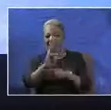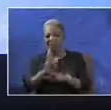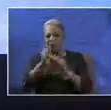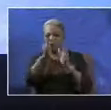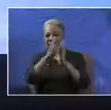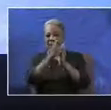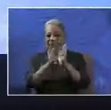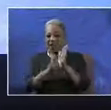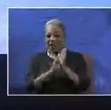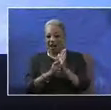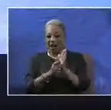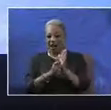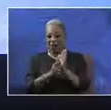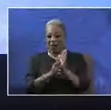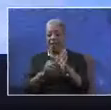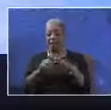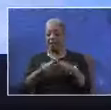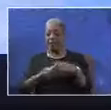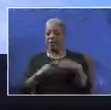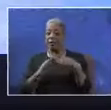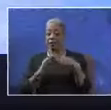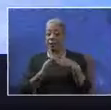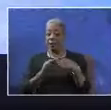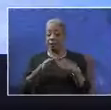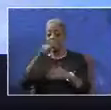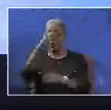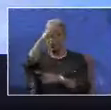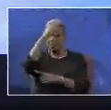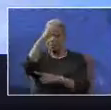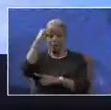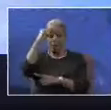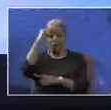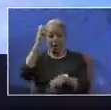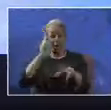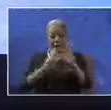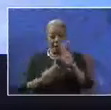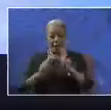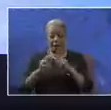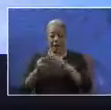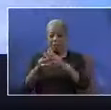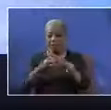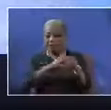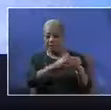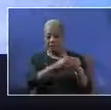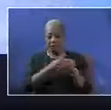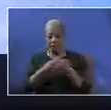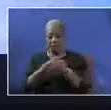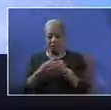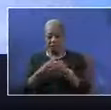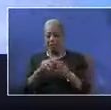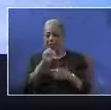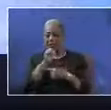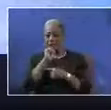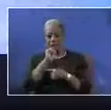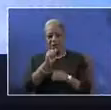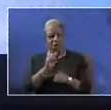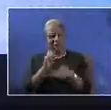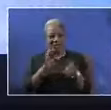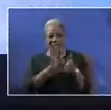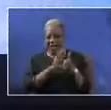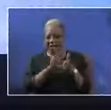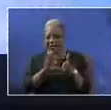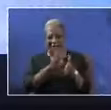Initially, black people in America, they were not going to count us in the census because we could